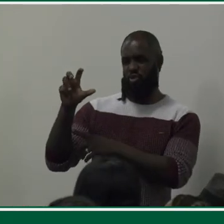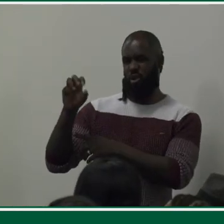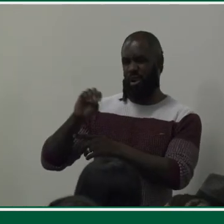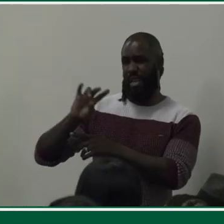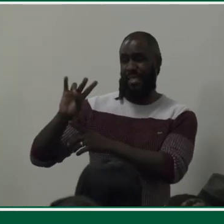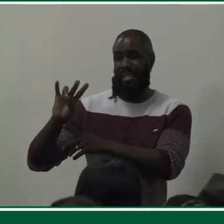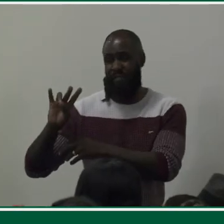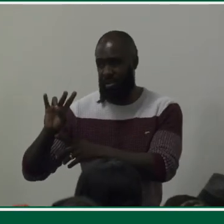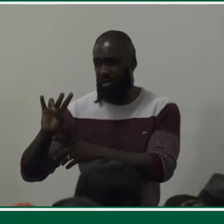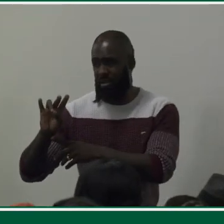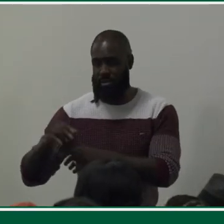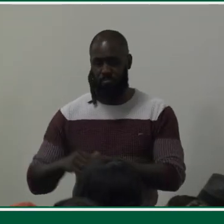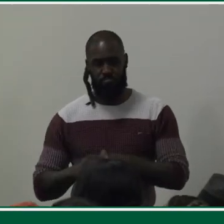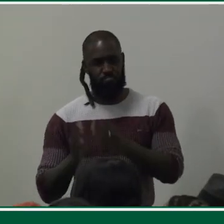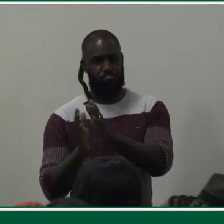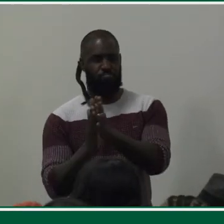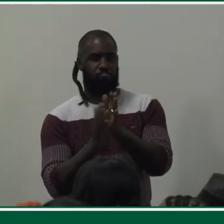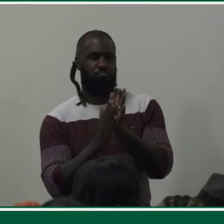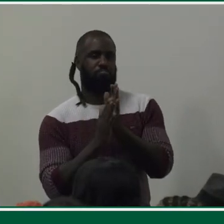300. All right.